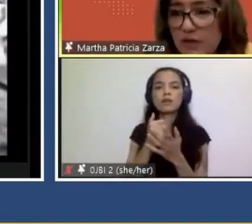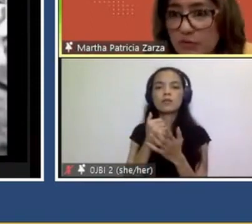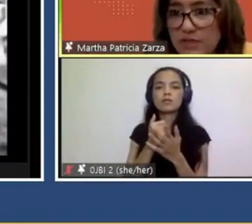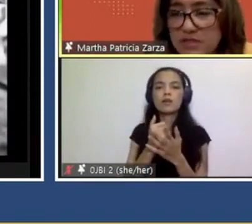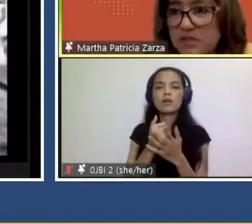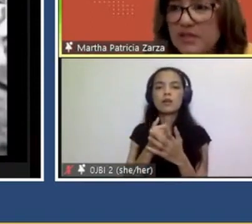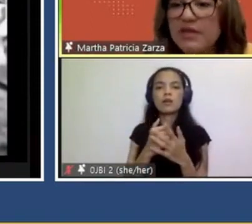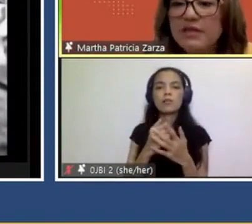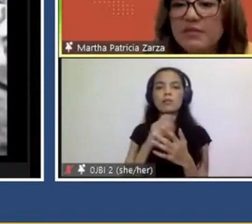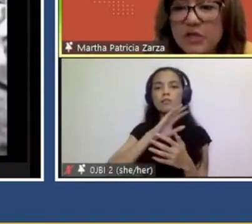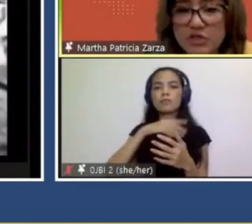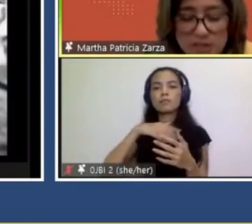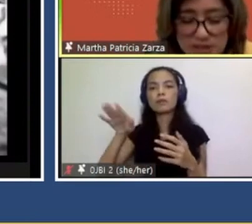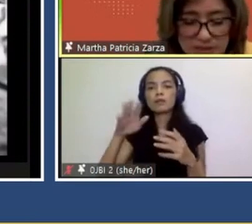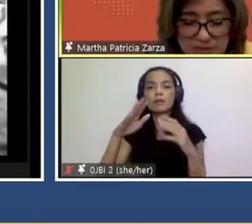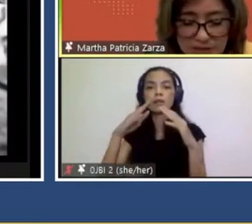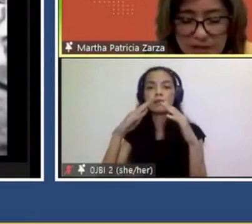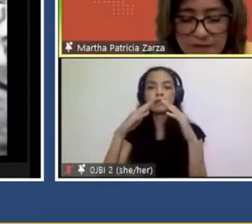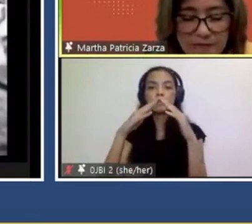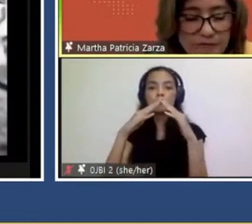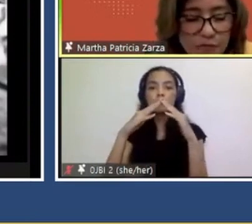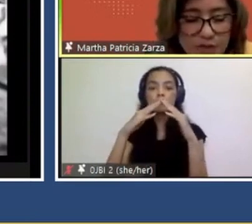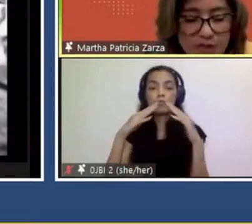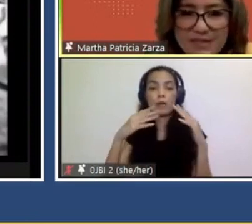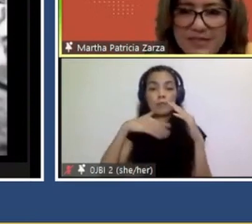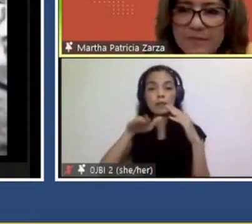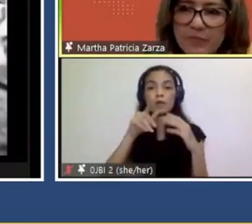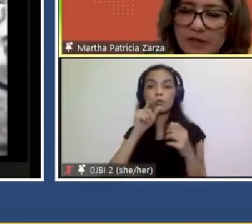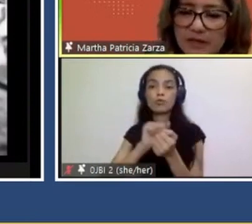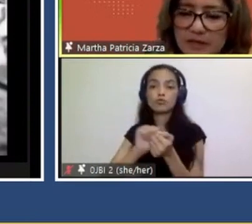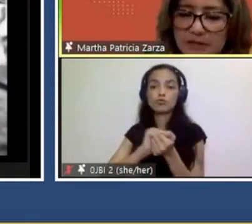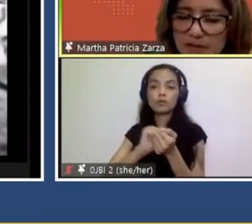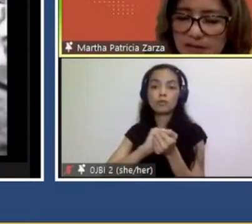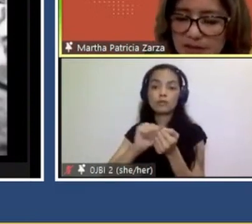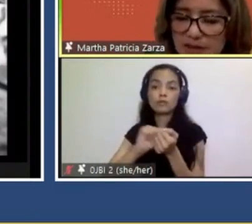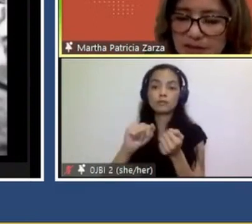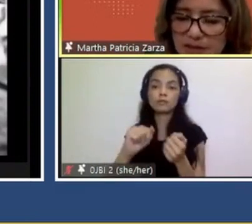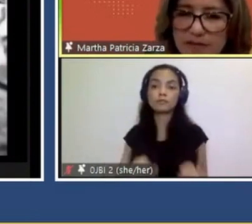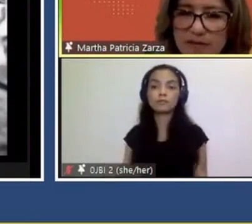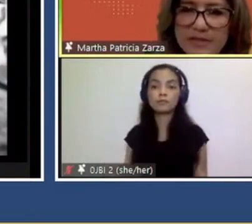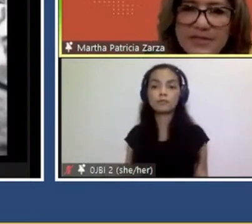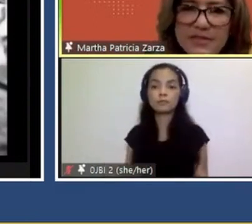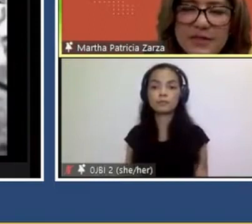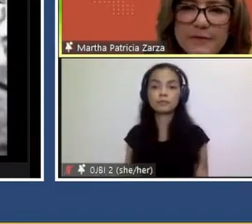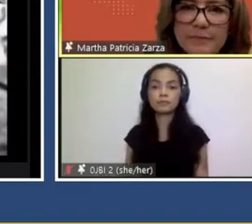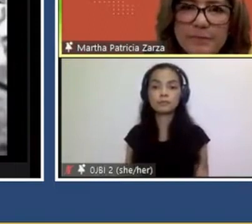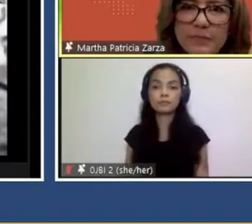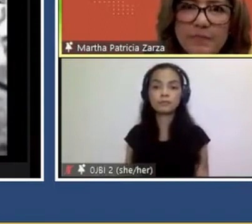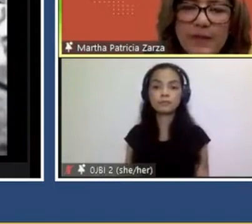wash their clothes. That's what the picture is there. So it is in